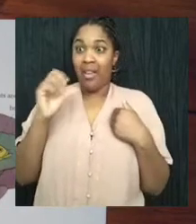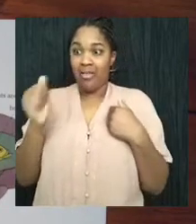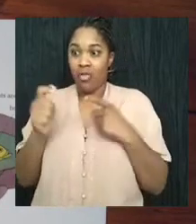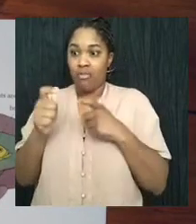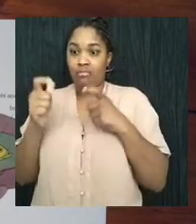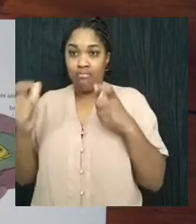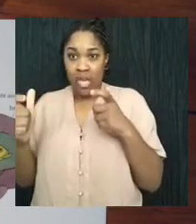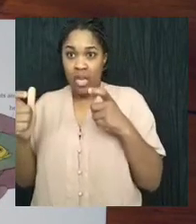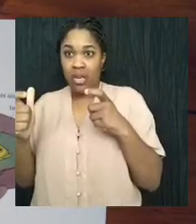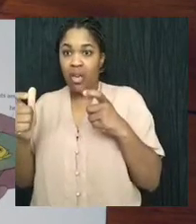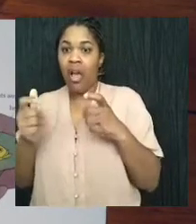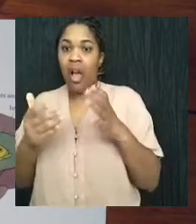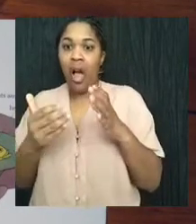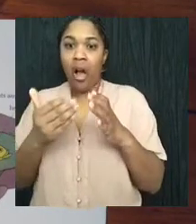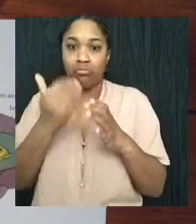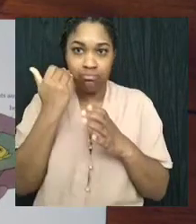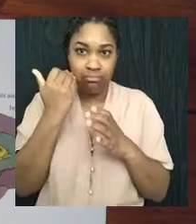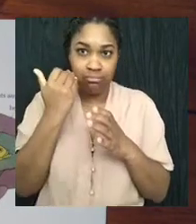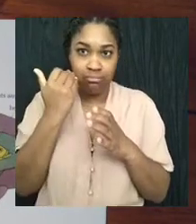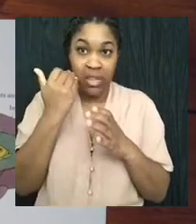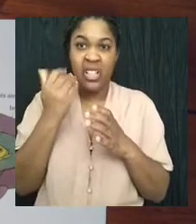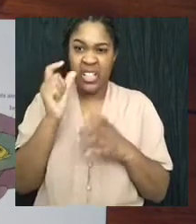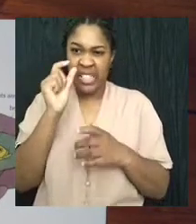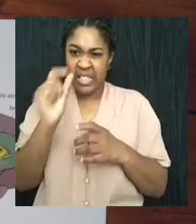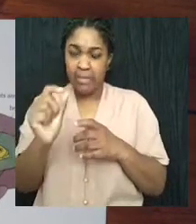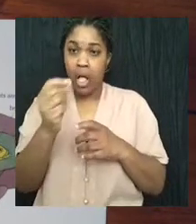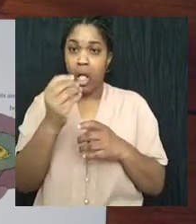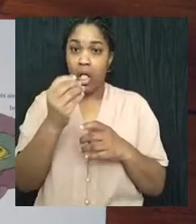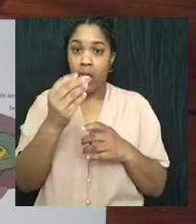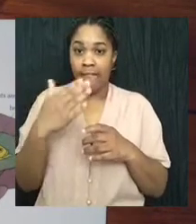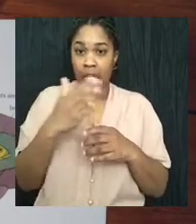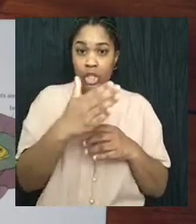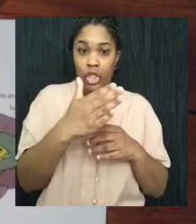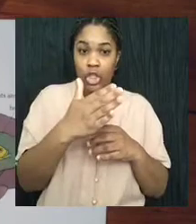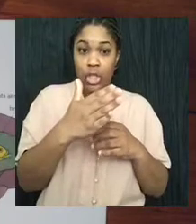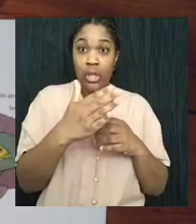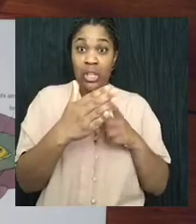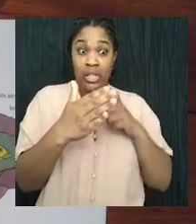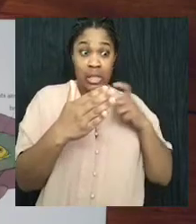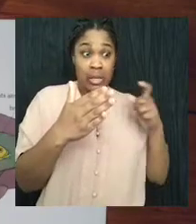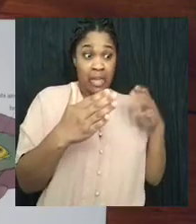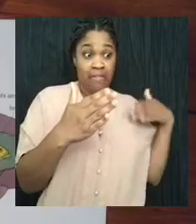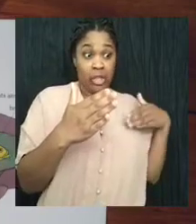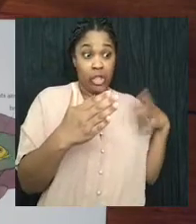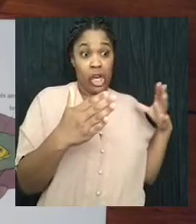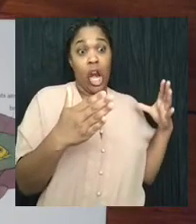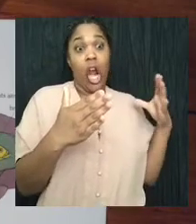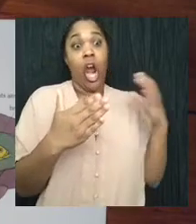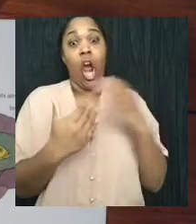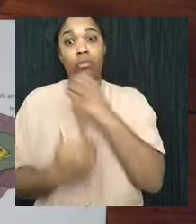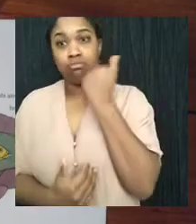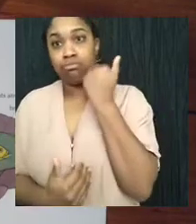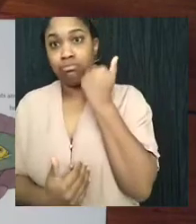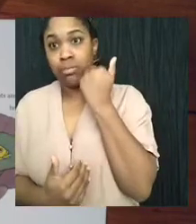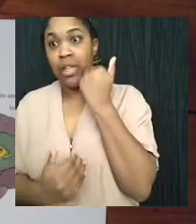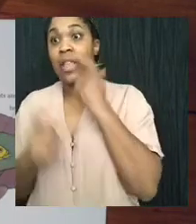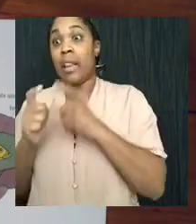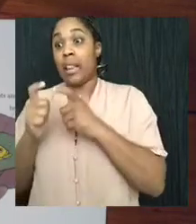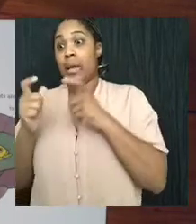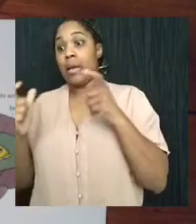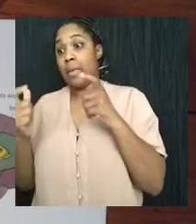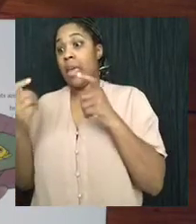creatures. Small fish are eaten by bigger fish, which are eaten by still bigger